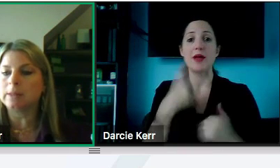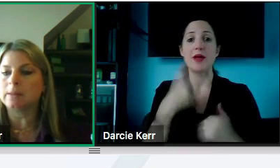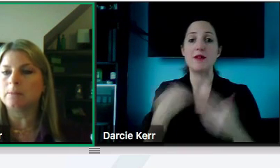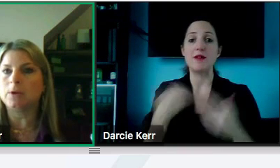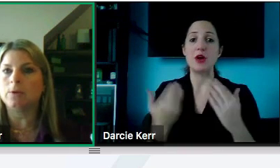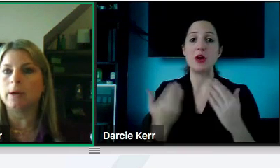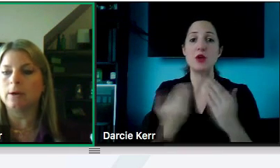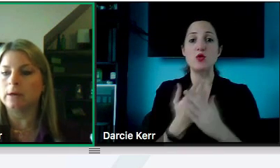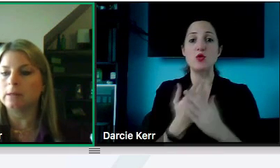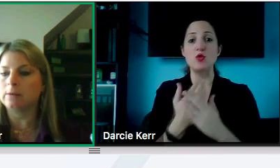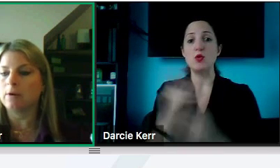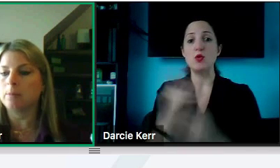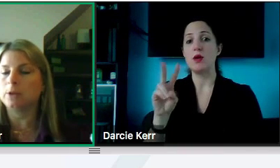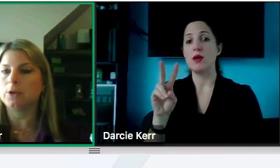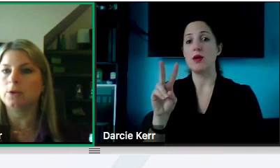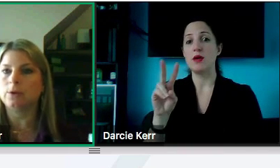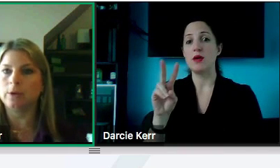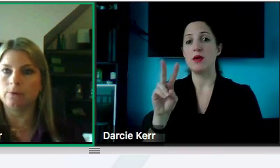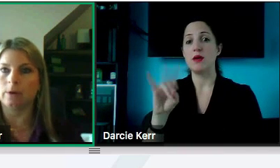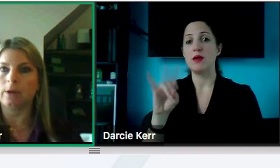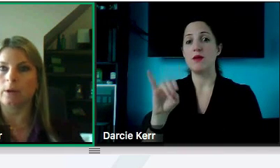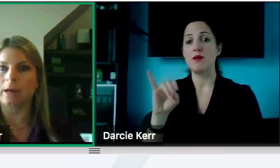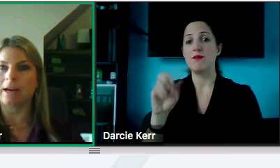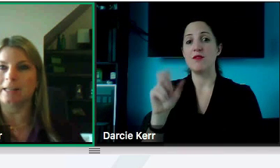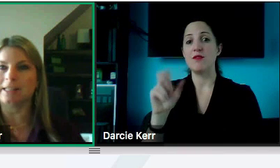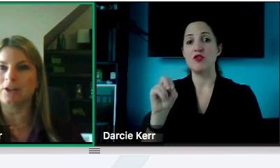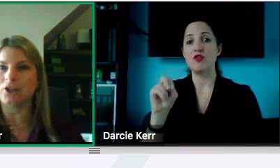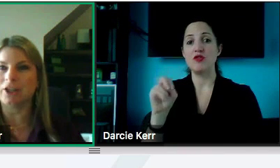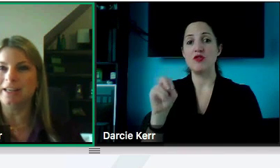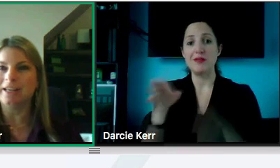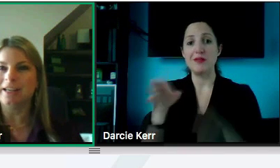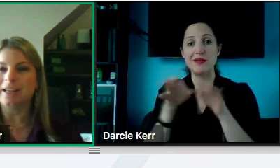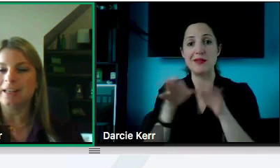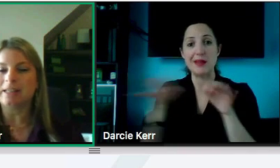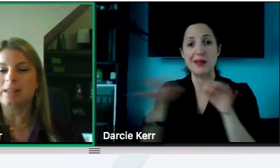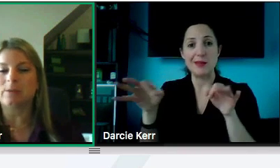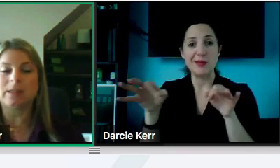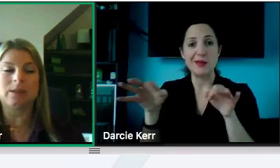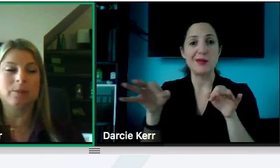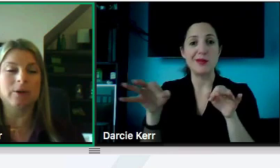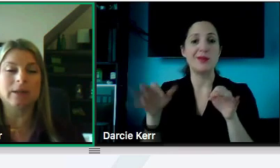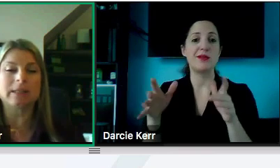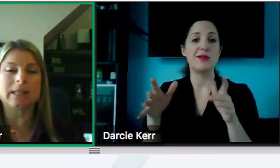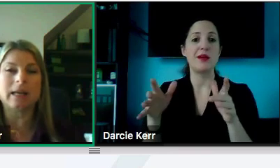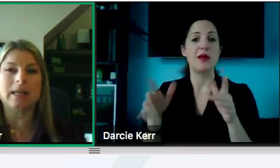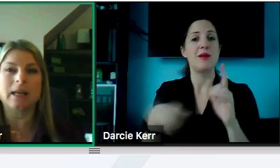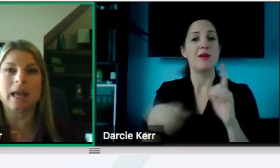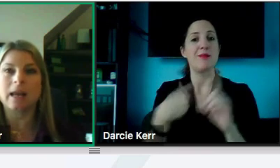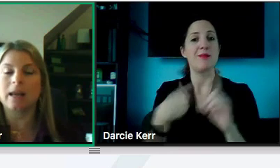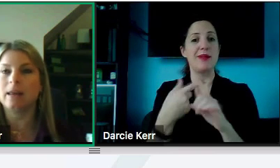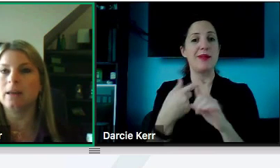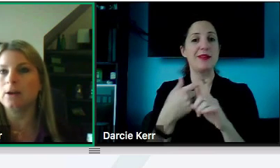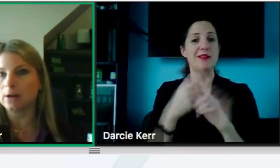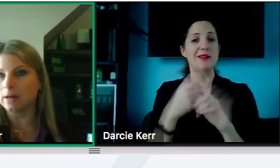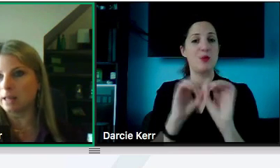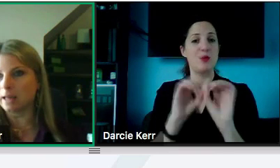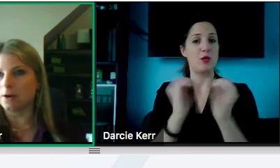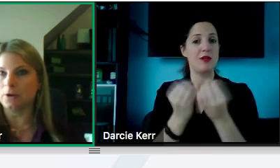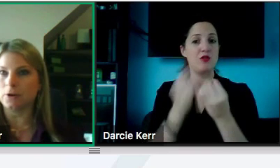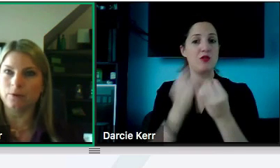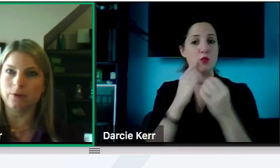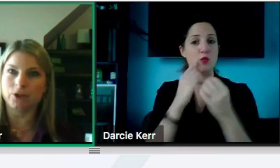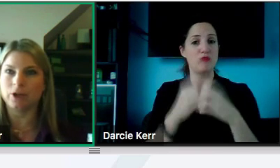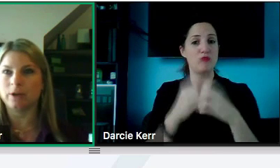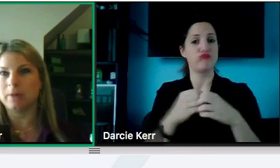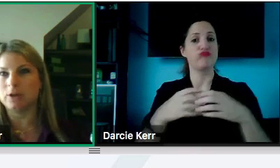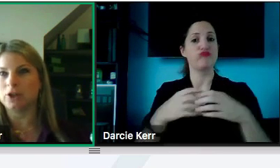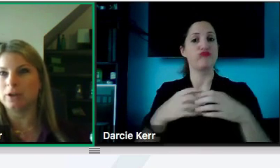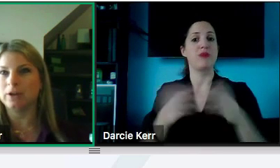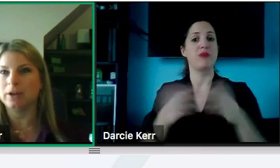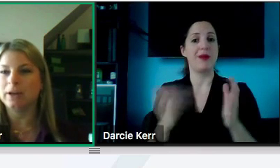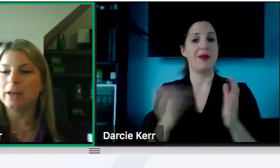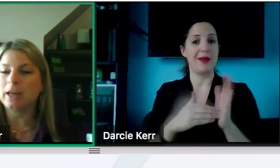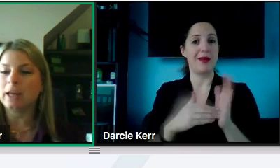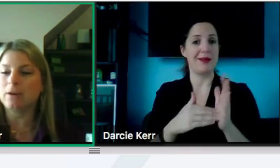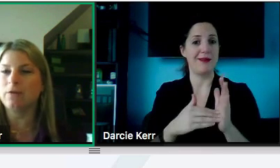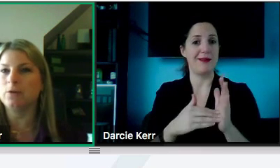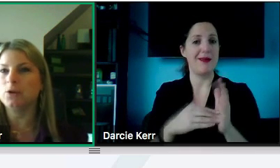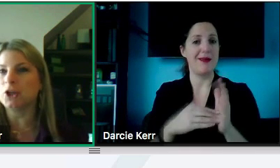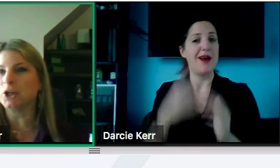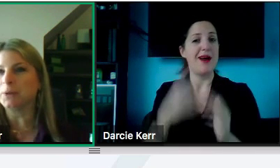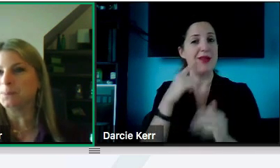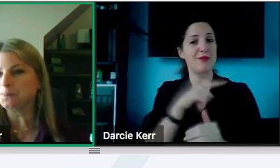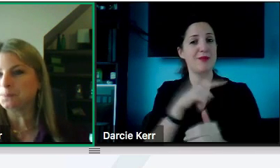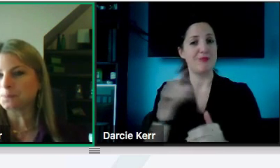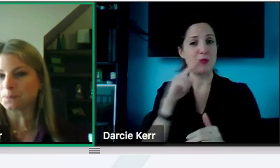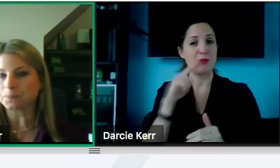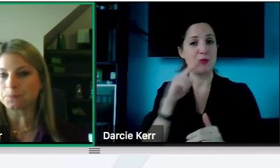opening up some new areas of opportunity for the organization. So it's super exciting, and I think you're going to like our new vision and mission